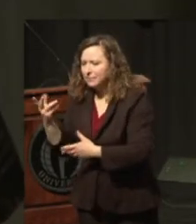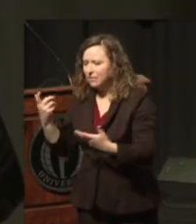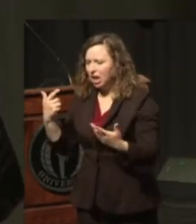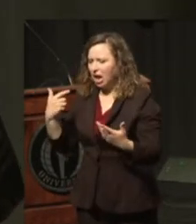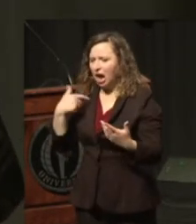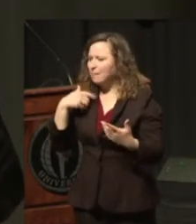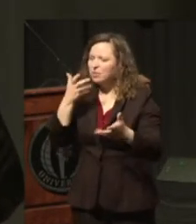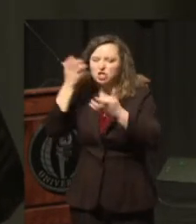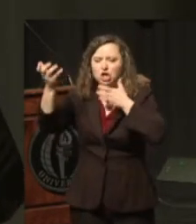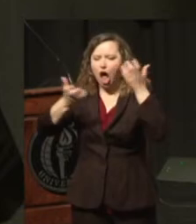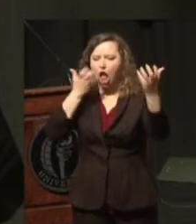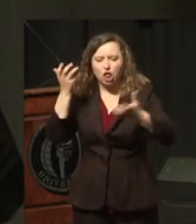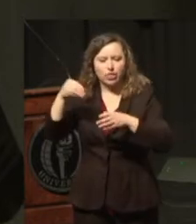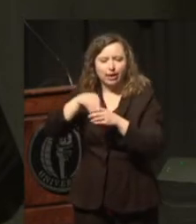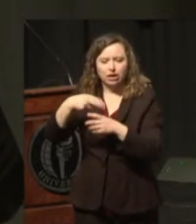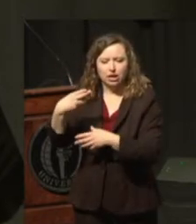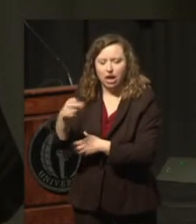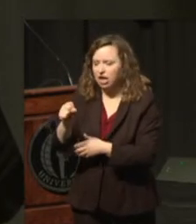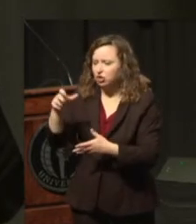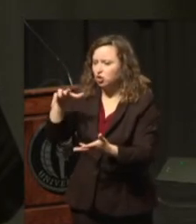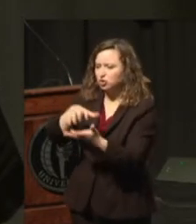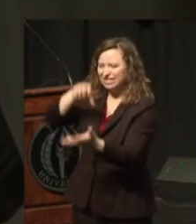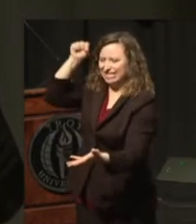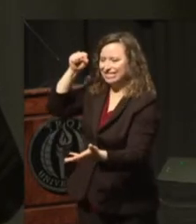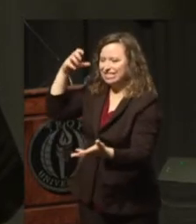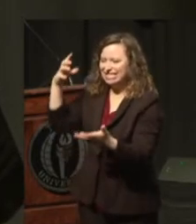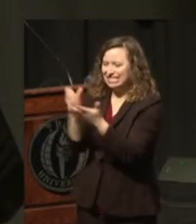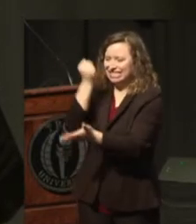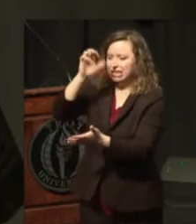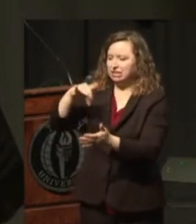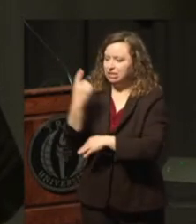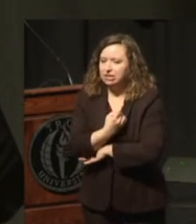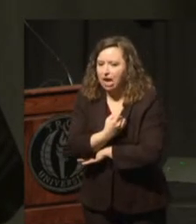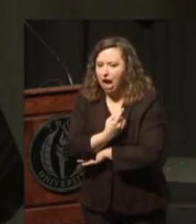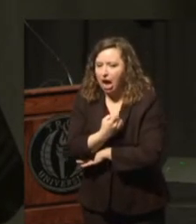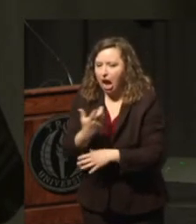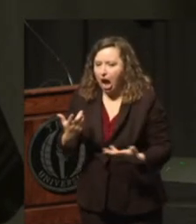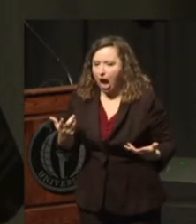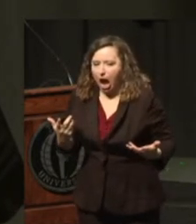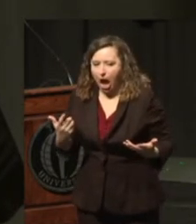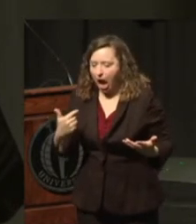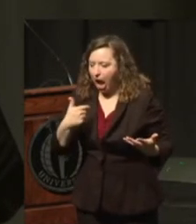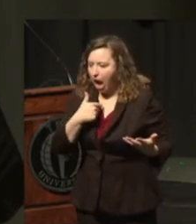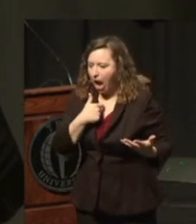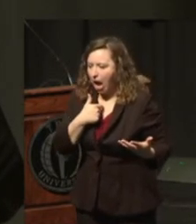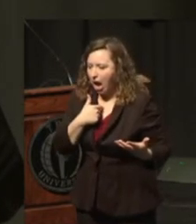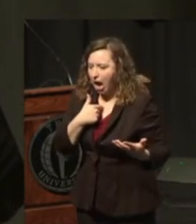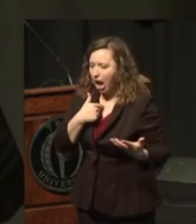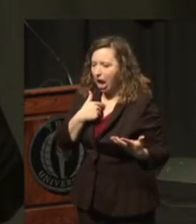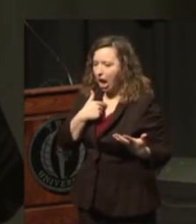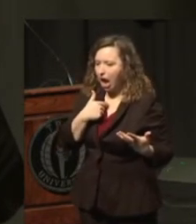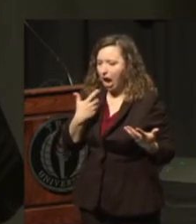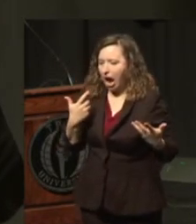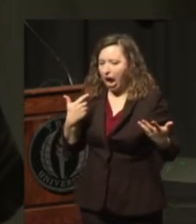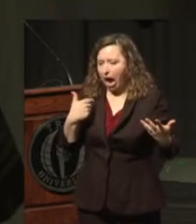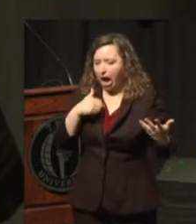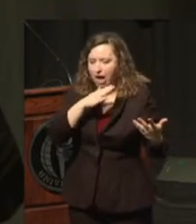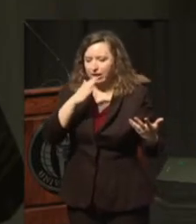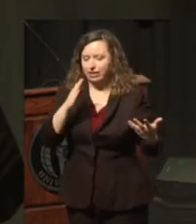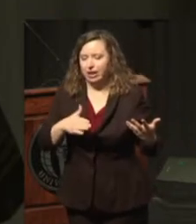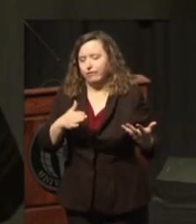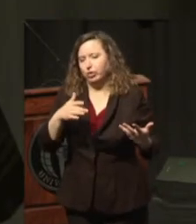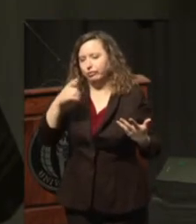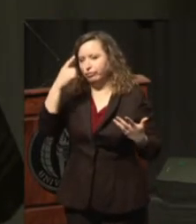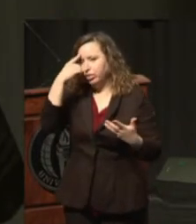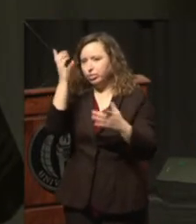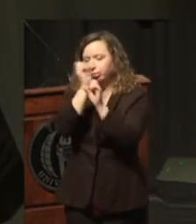Carpe diem, right? It means seize the day, right? I understood what they were saying. They were having fun with the word, and it meant a lot to them,